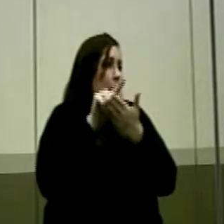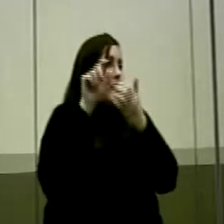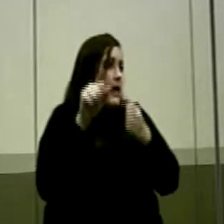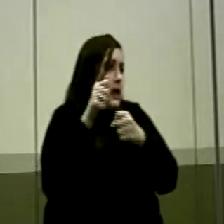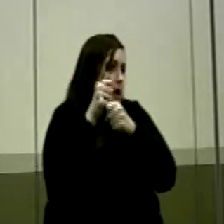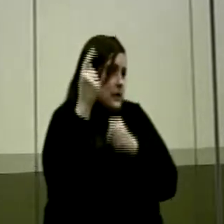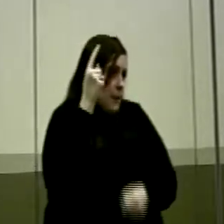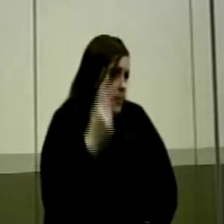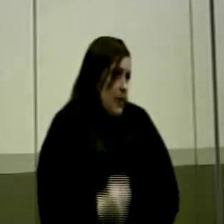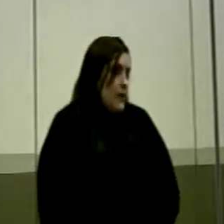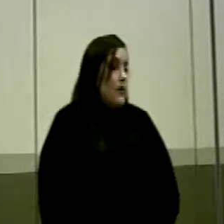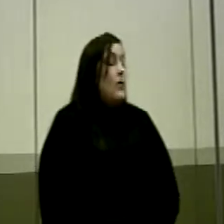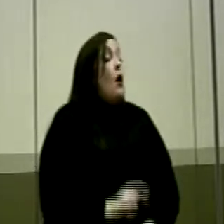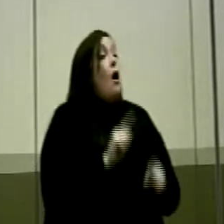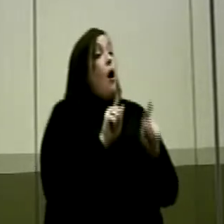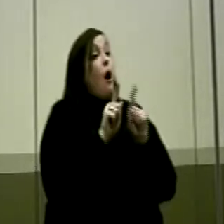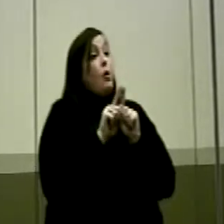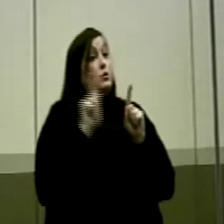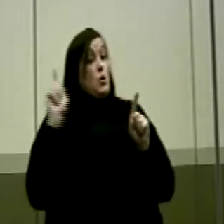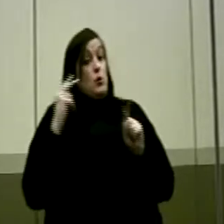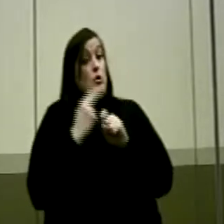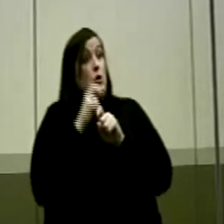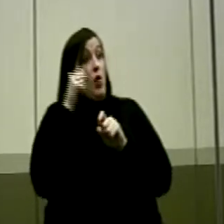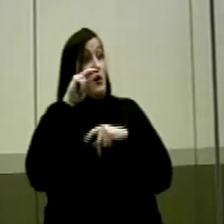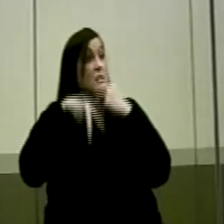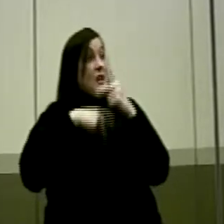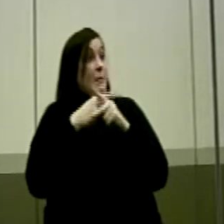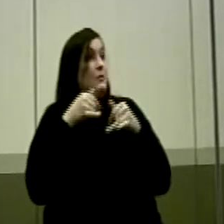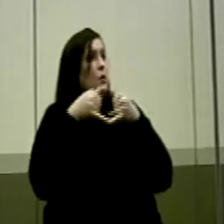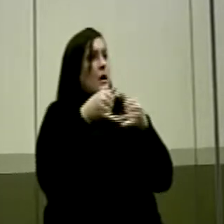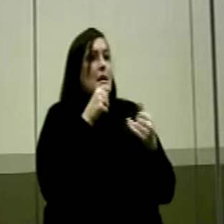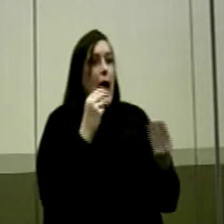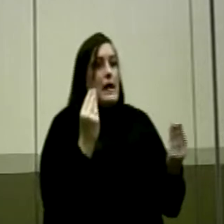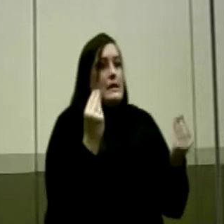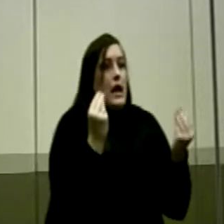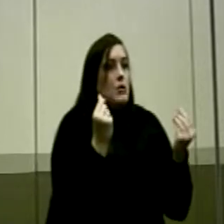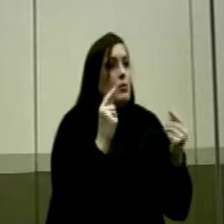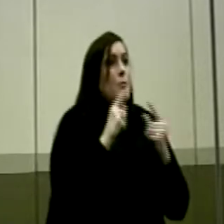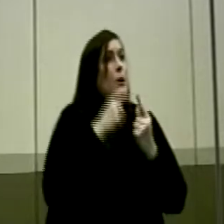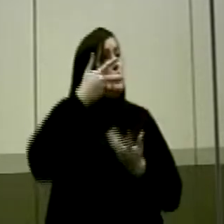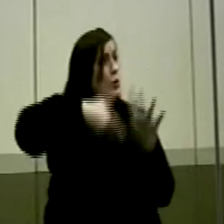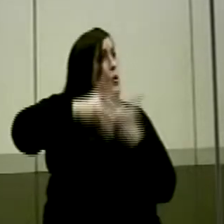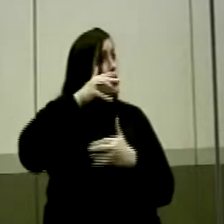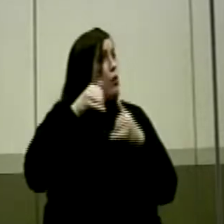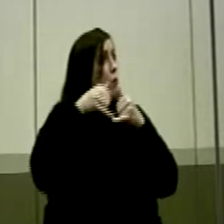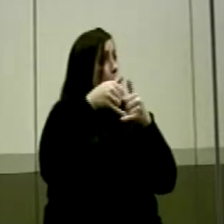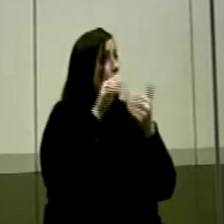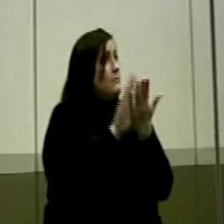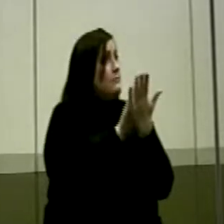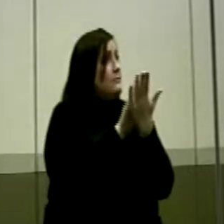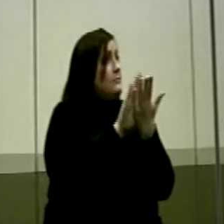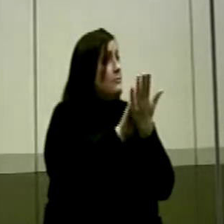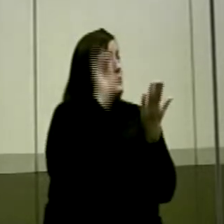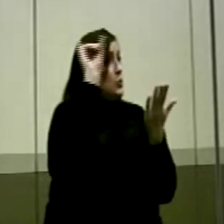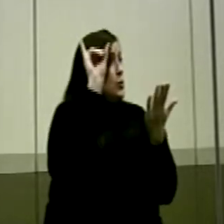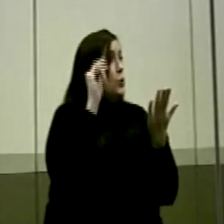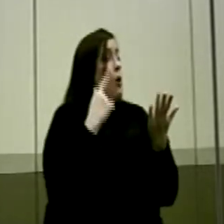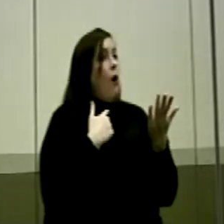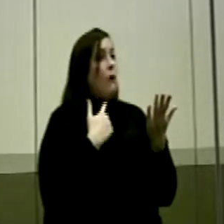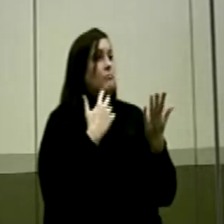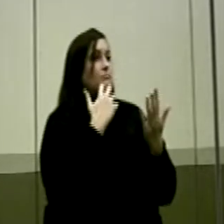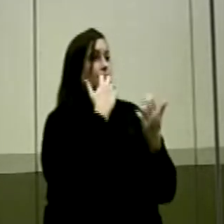that. And then also the use of other types of rewards, right? Not just tangible rewards, but social rewards and other types of things that are valuable to the group.